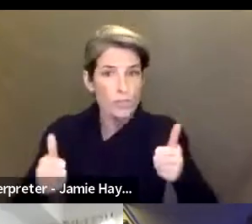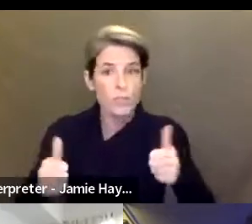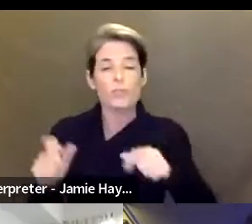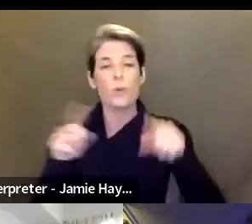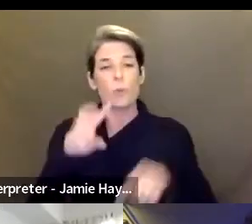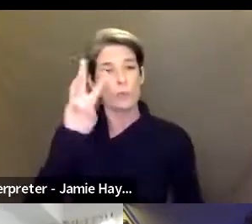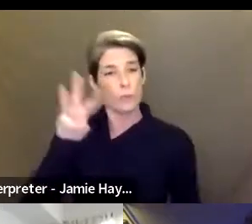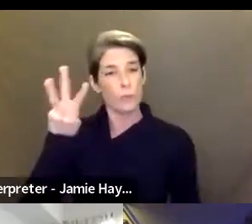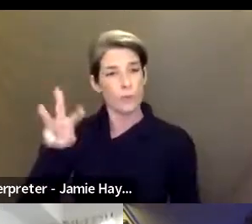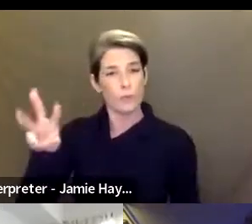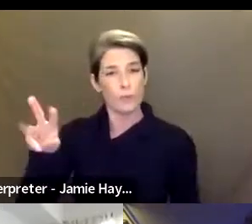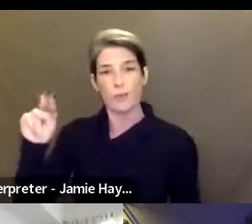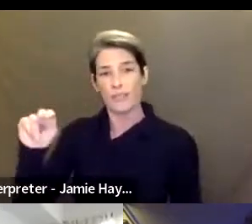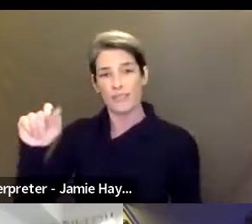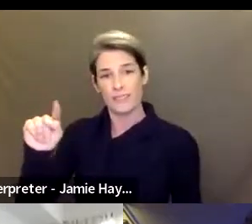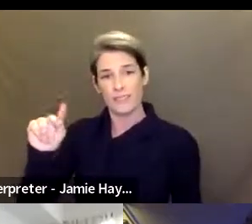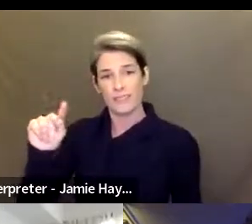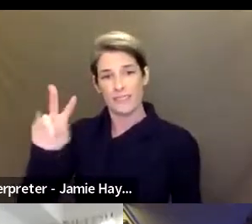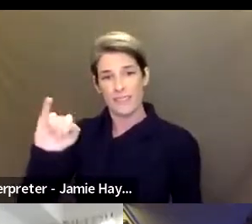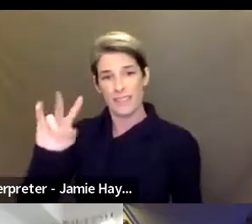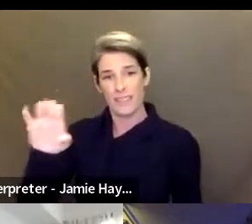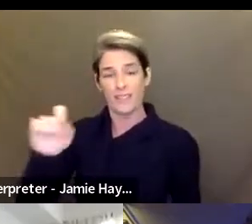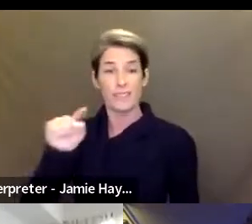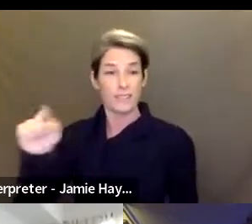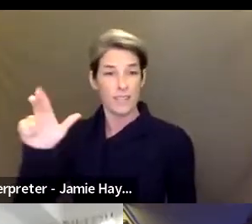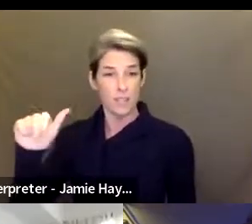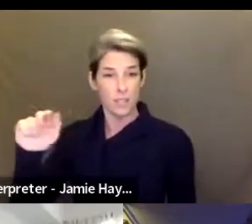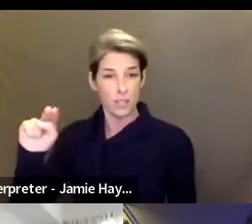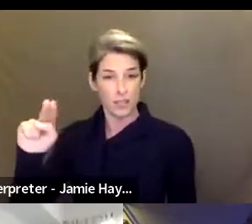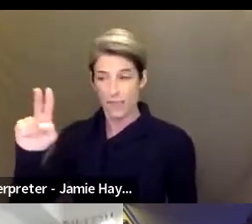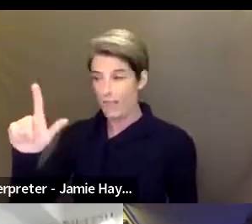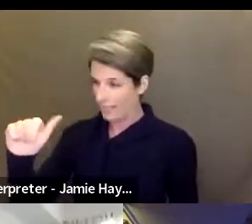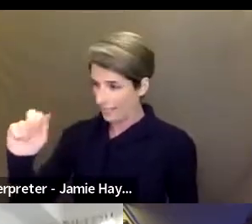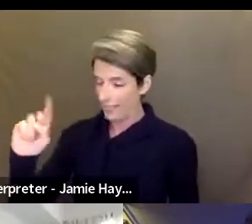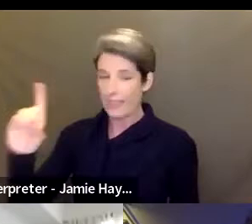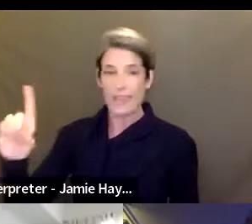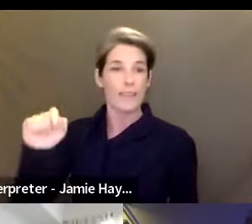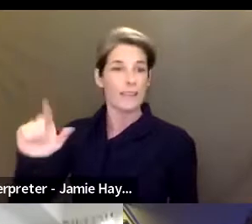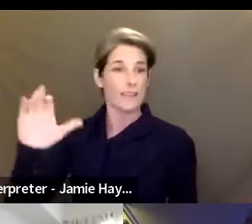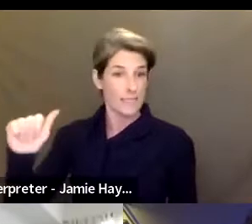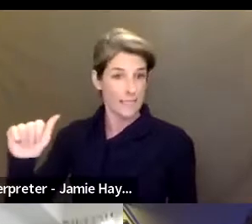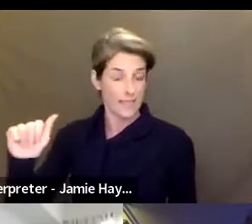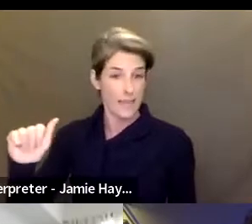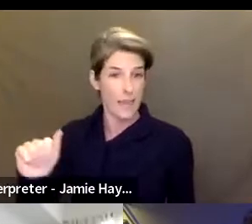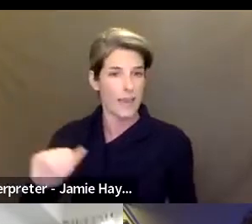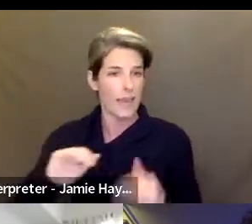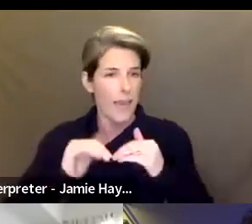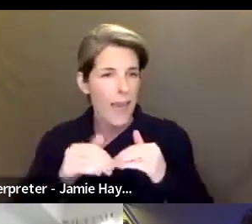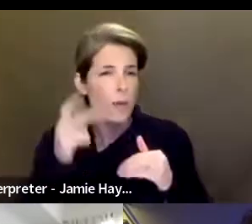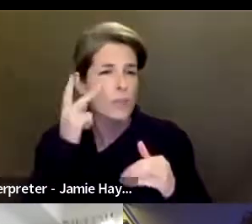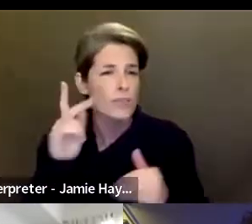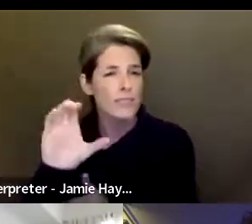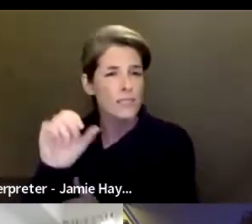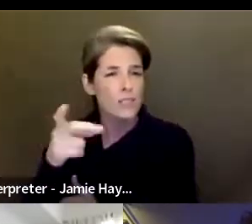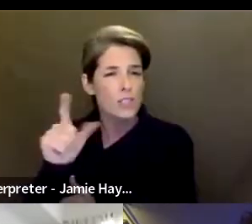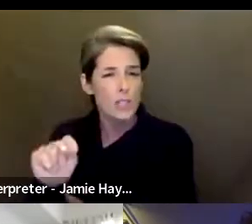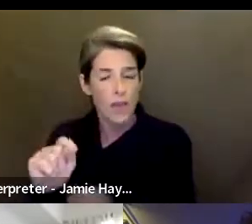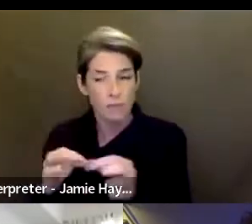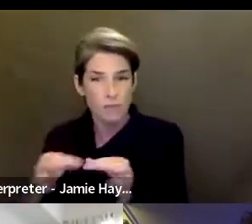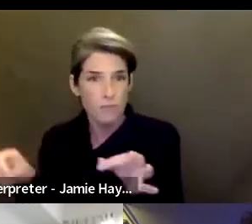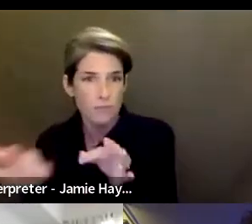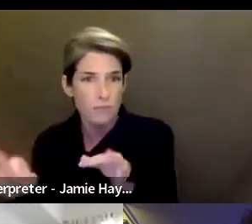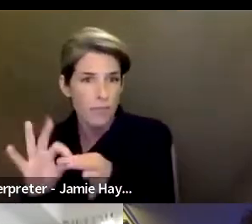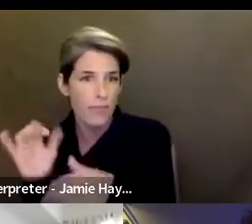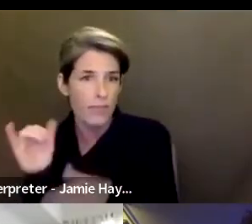attention to the actions we take beyond just an acknowledgement, please visit this link that Ashley will also put in the chat from TCG on a list of Native-led movements